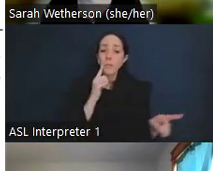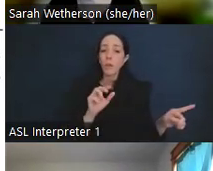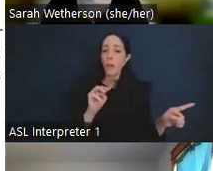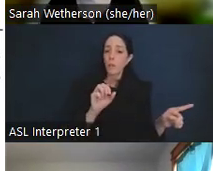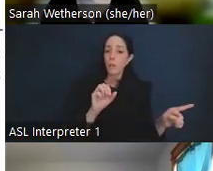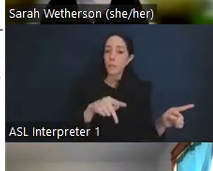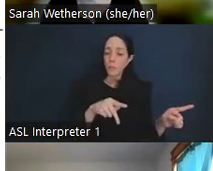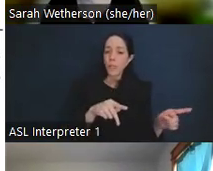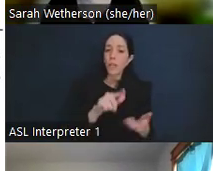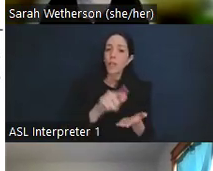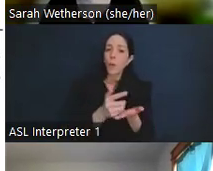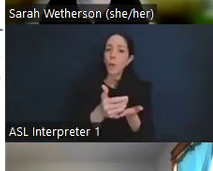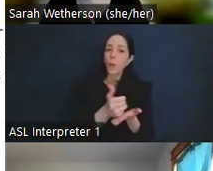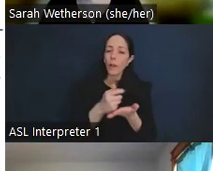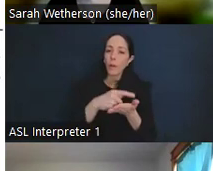project is that